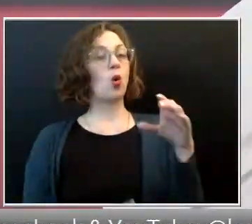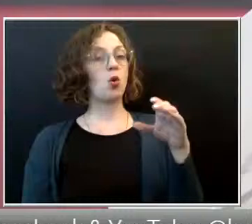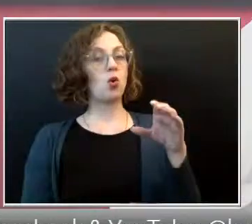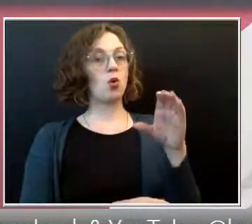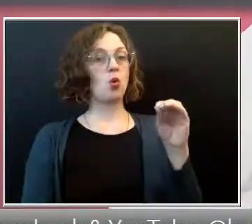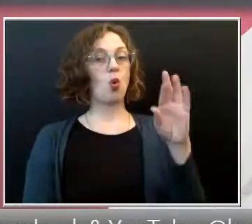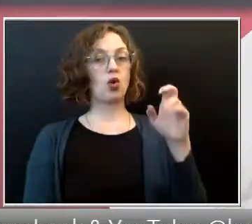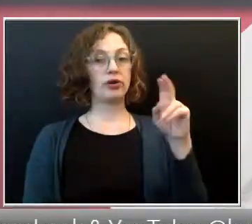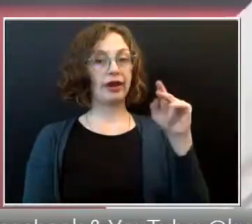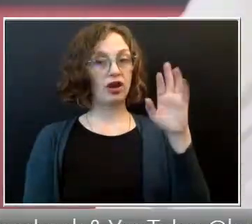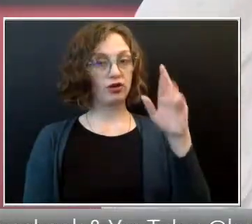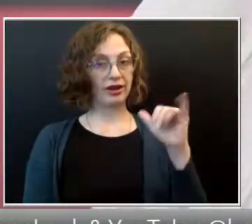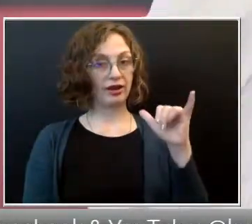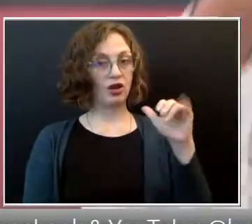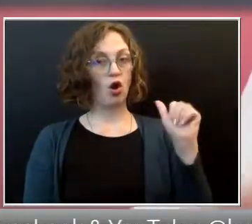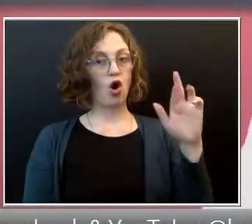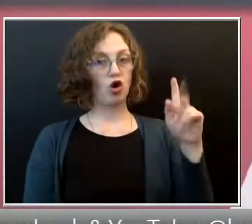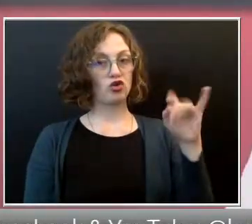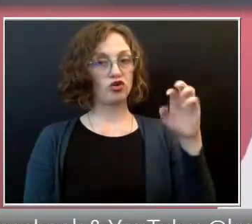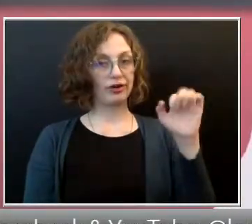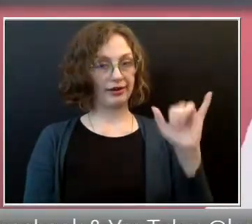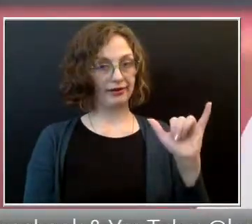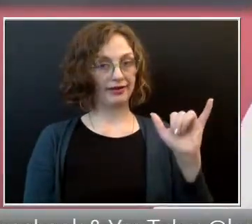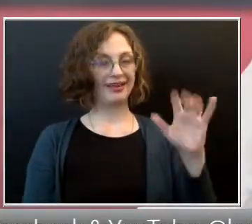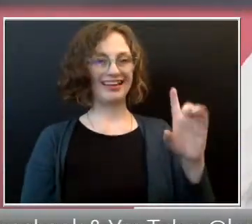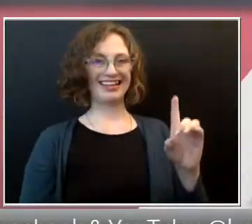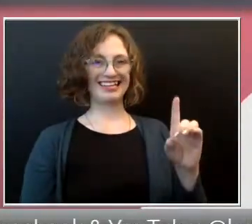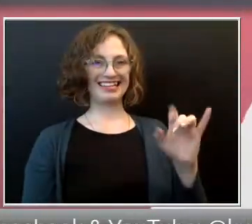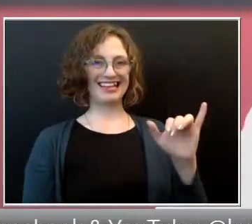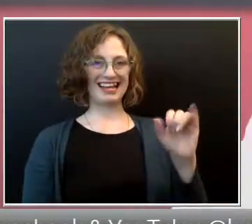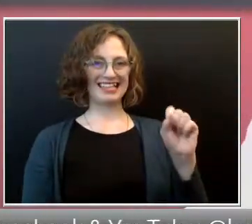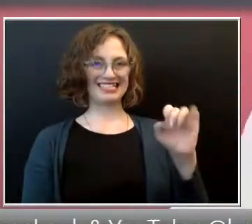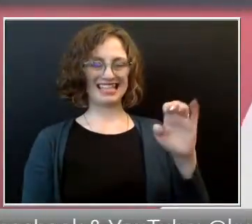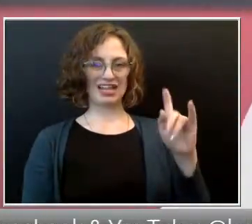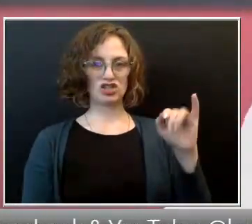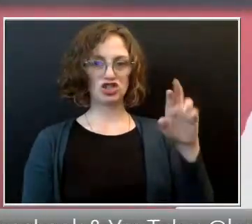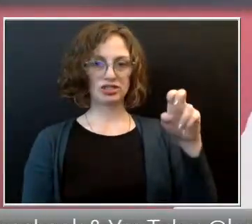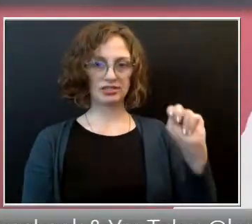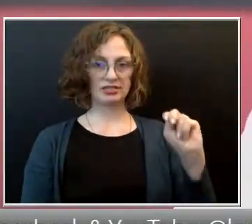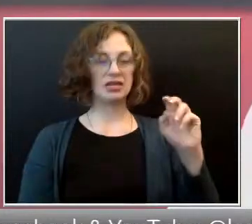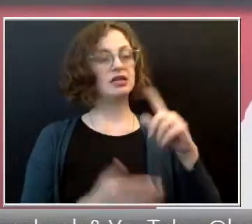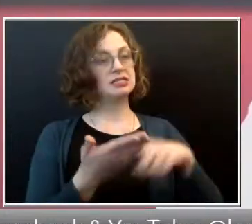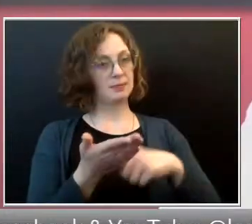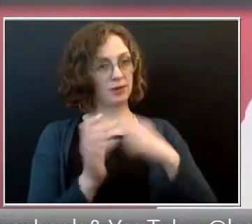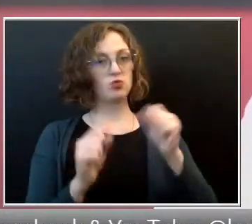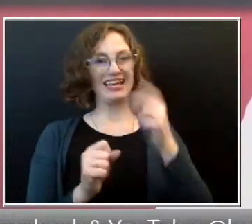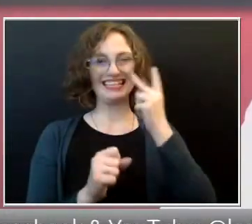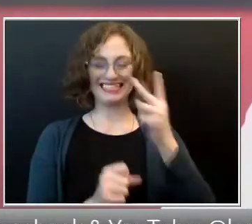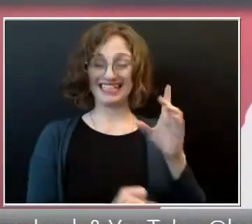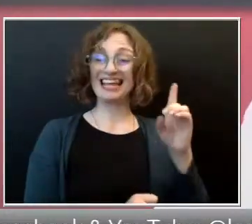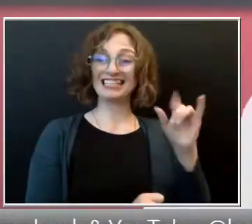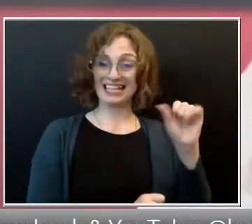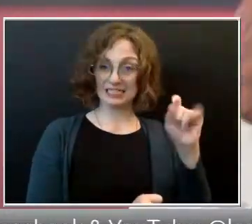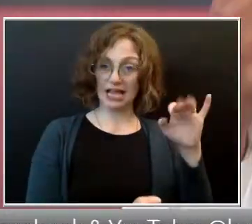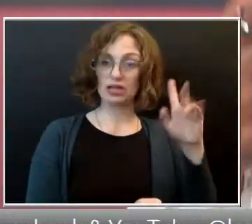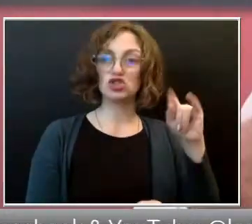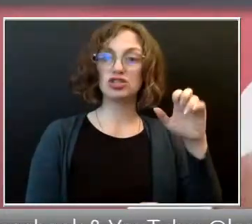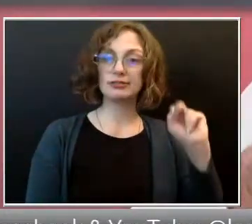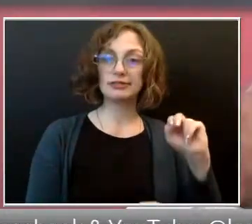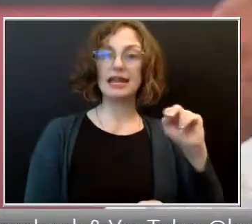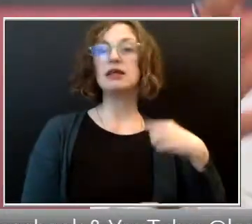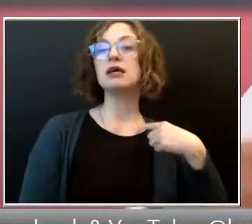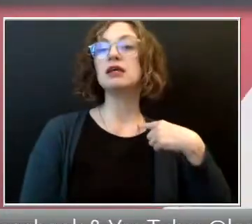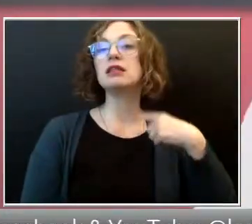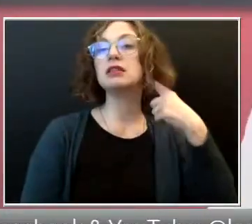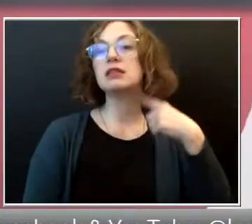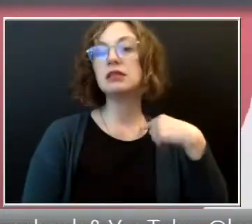in the carotid arteries going up to the brain as well. And when you have that dissection, it can narrow the artery, slow down the blood